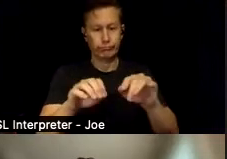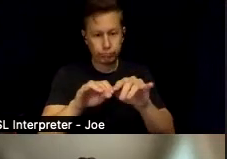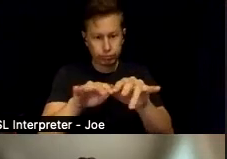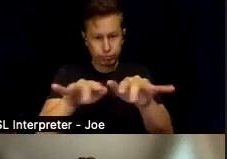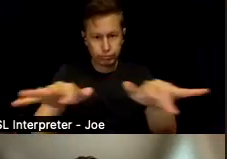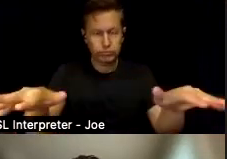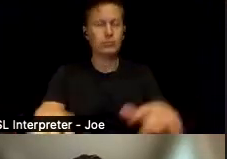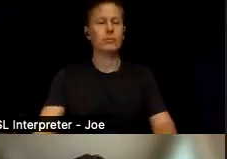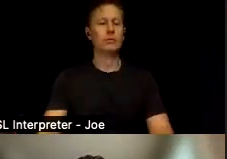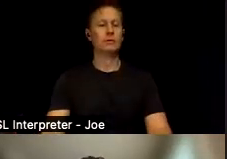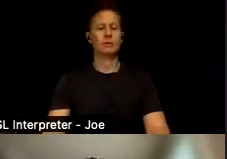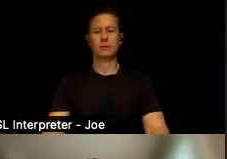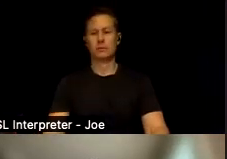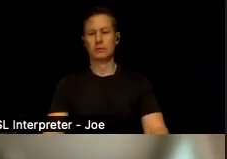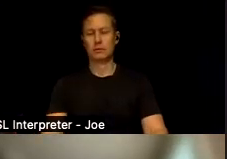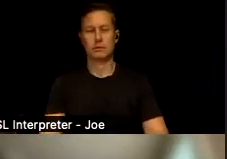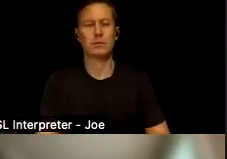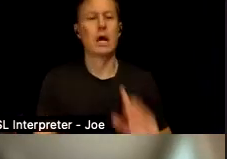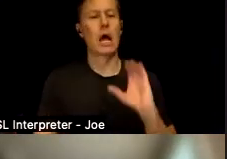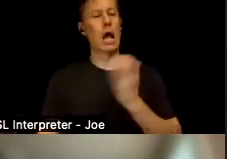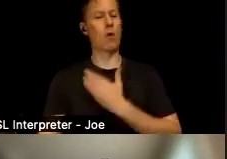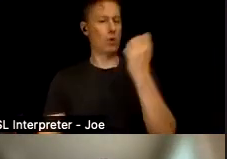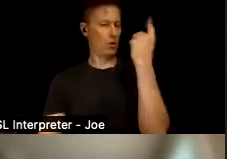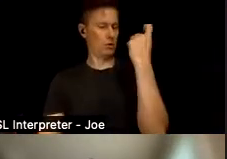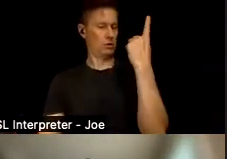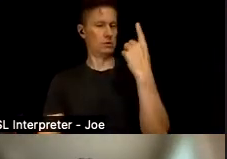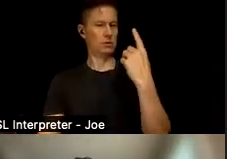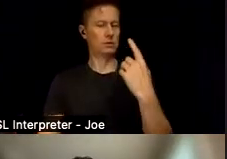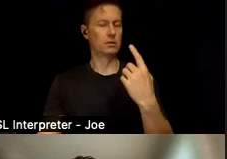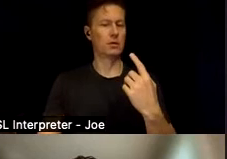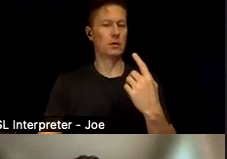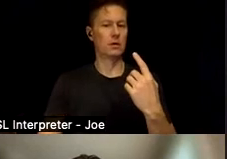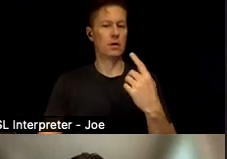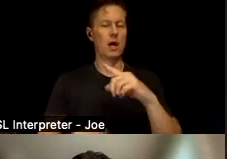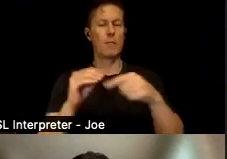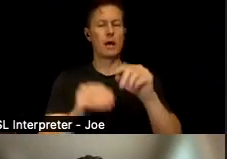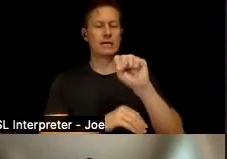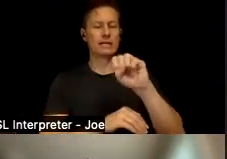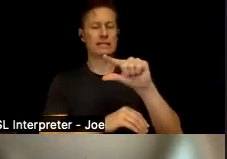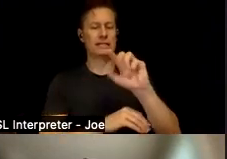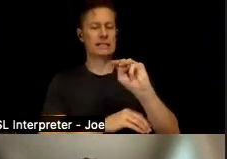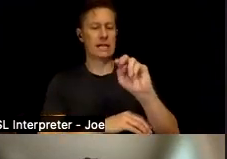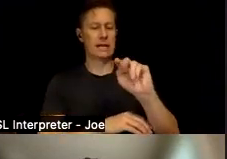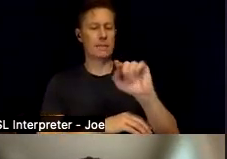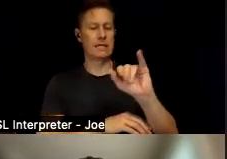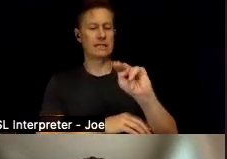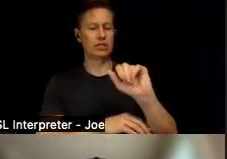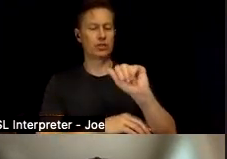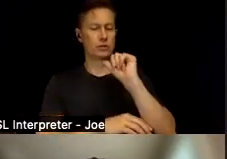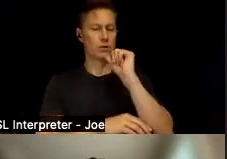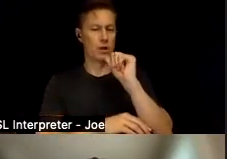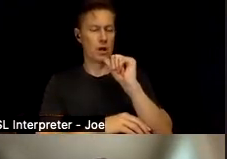this understanding that segmentation isn't the only control on the